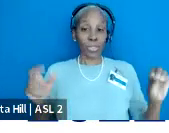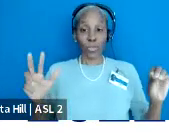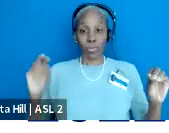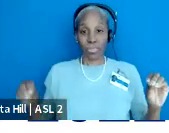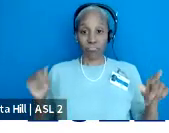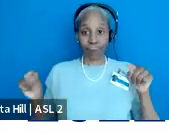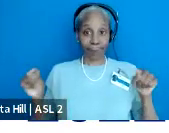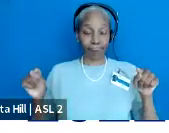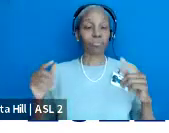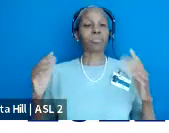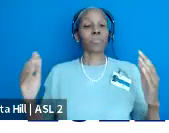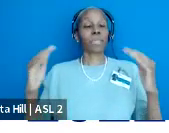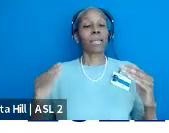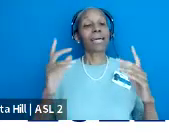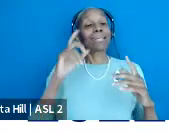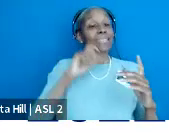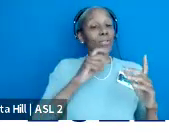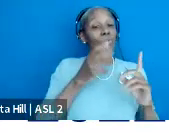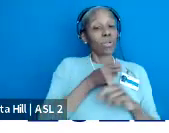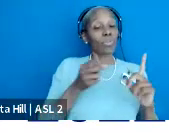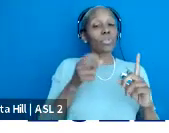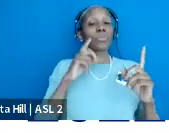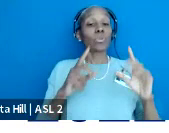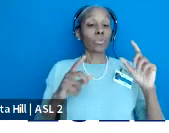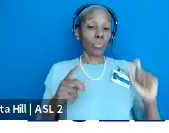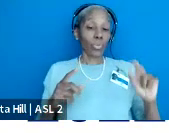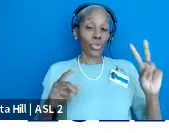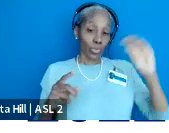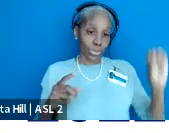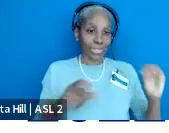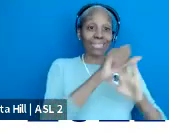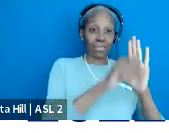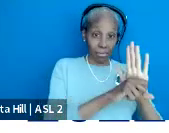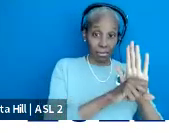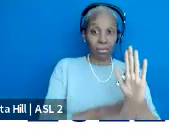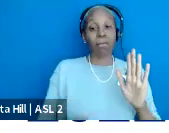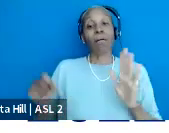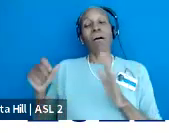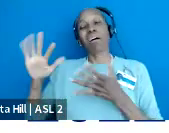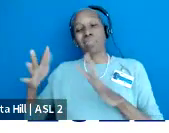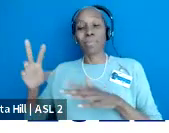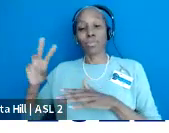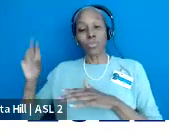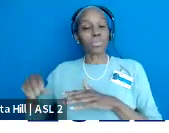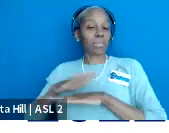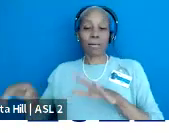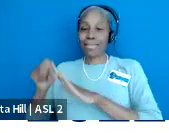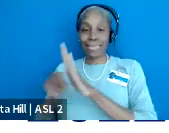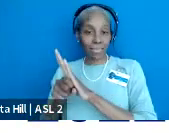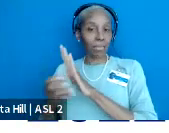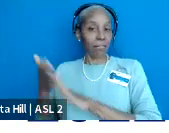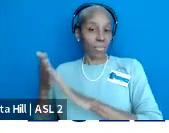3% respectively. Sexual abuse substantiations was 0.2% in state-op, while hovering at 2% in non-state-op